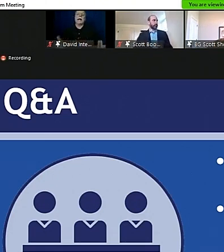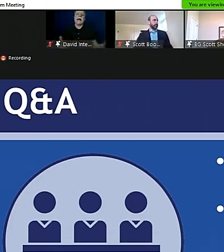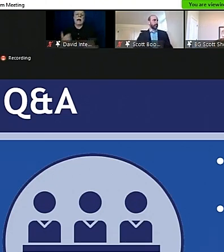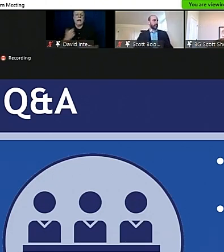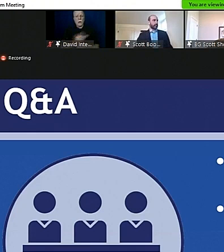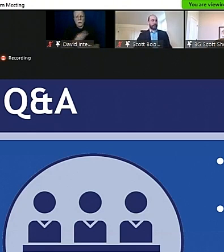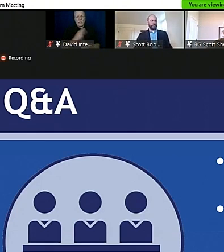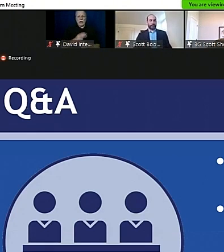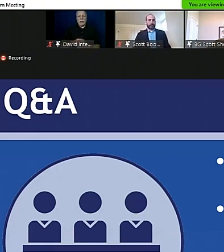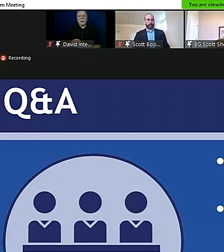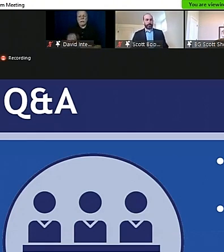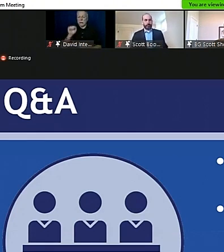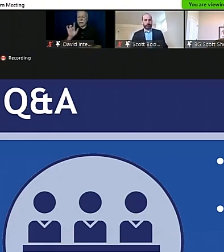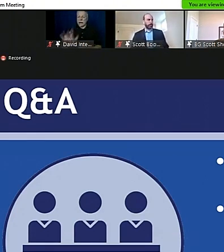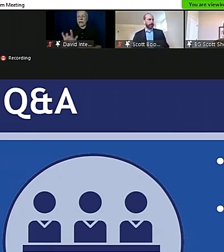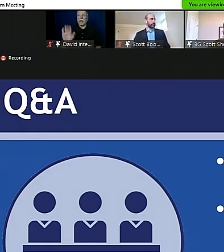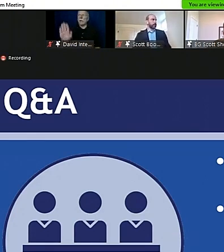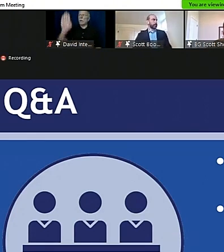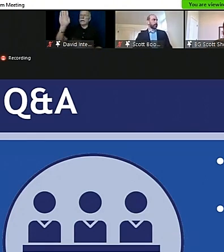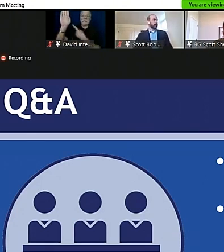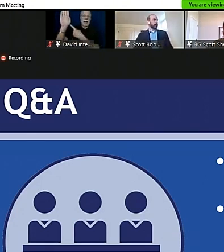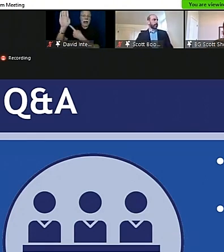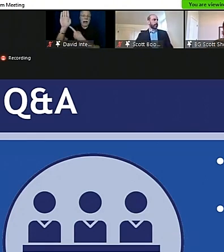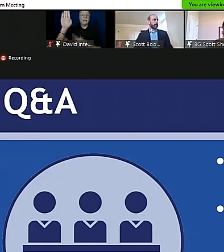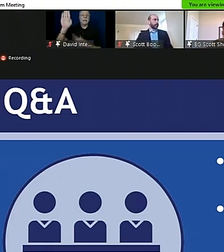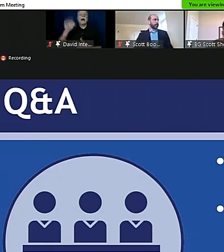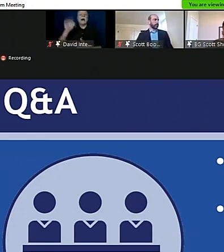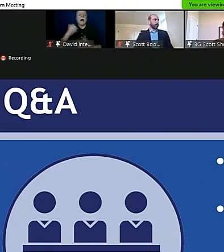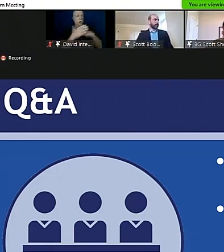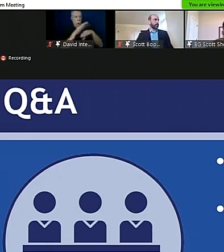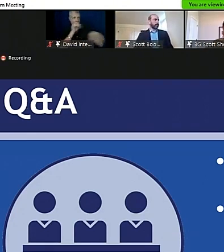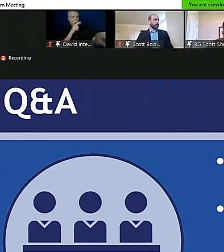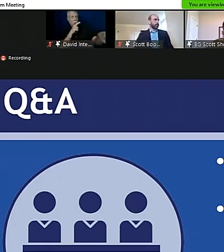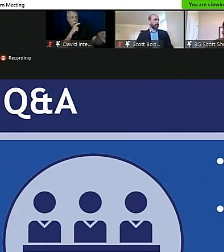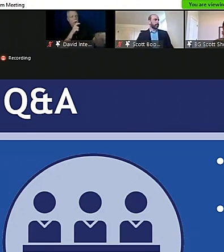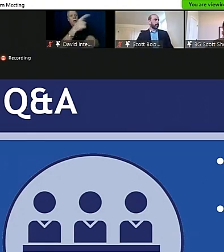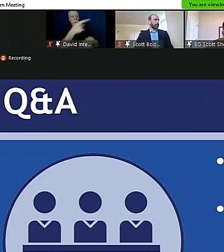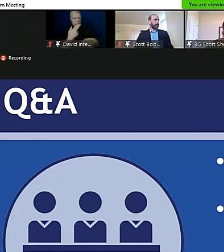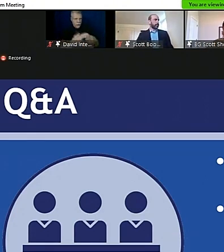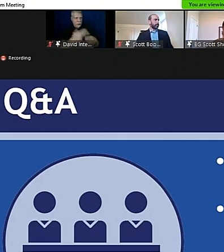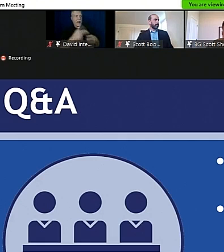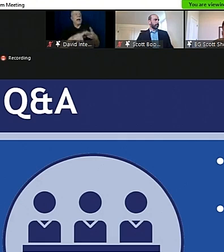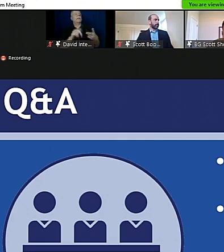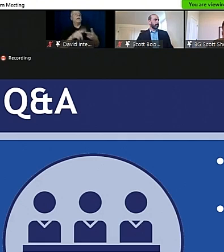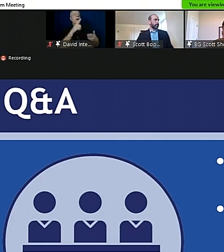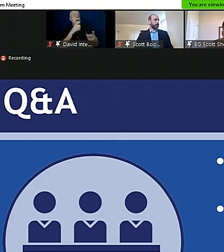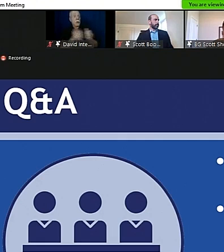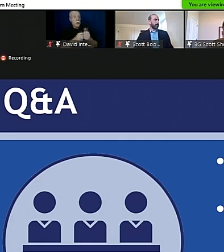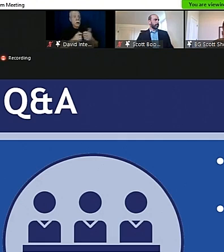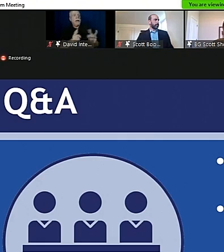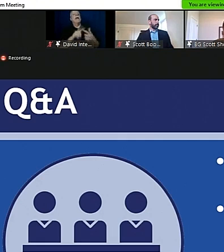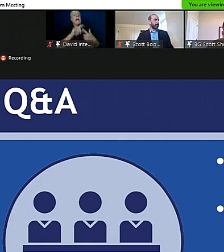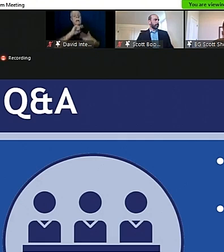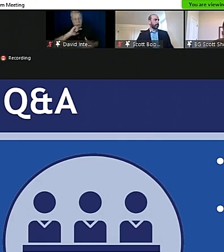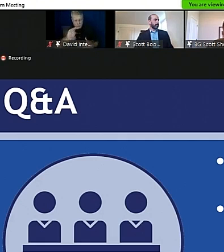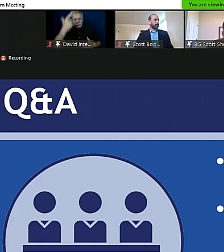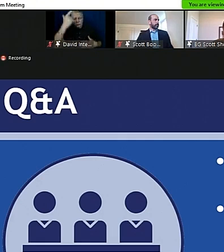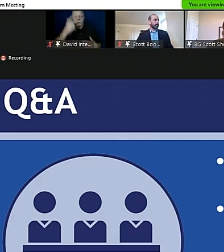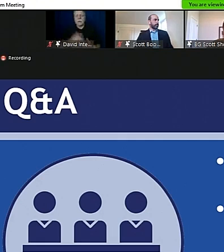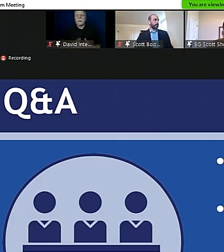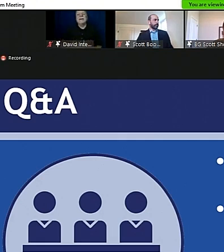hand function. I'll call on you. If you could say which outlet you're with, I will unmute you and, your name and which outlet you're with. And we're gonna start